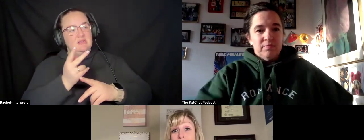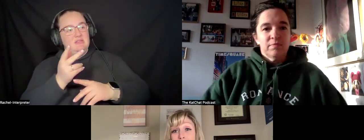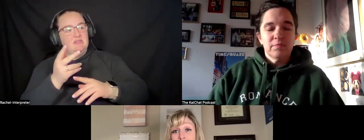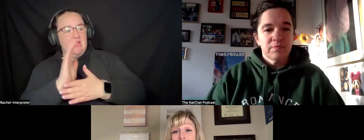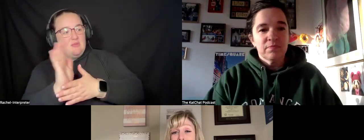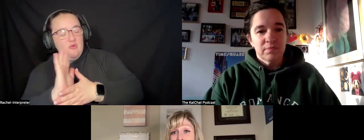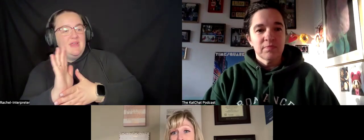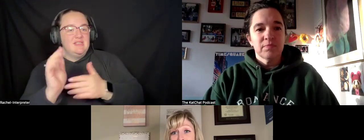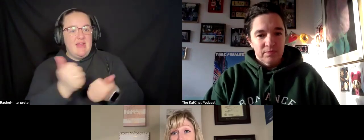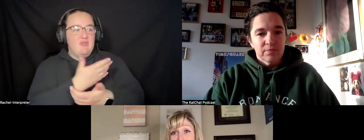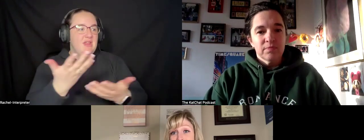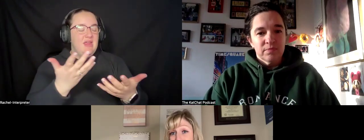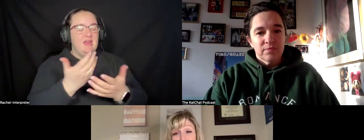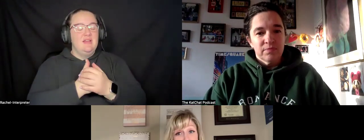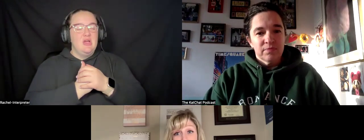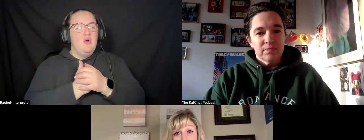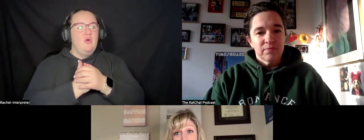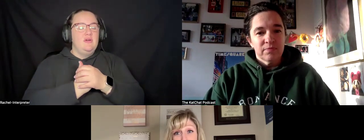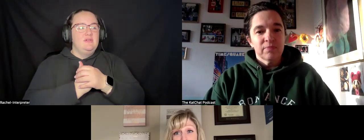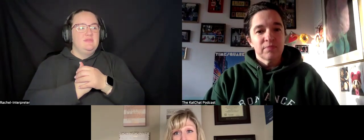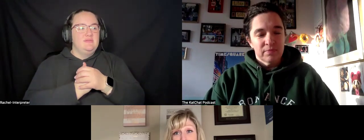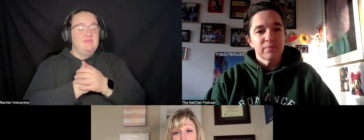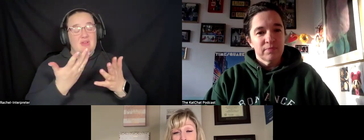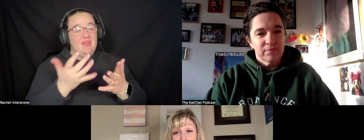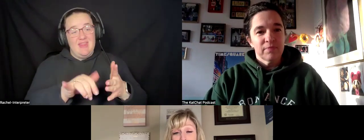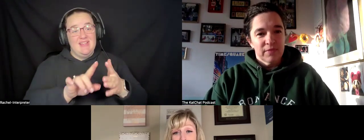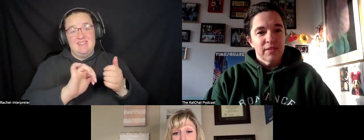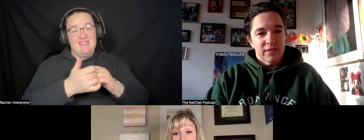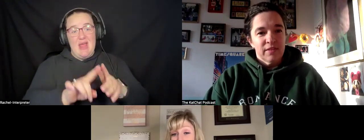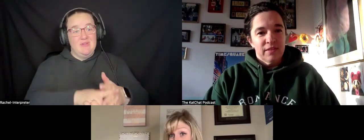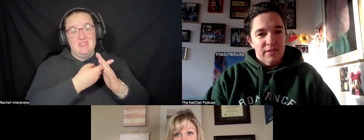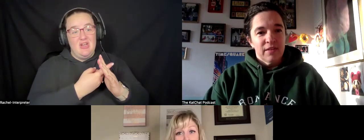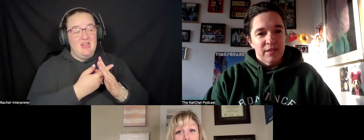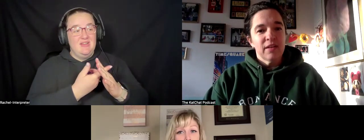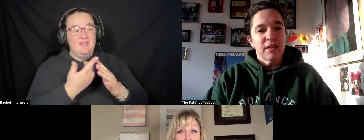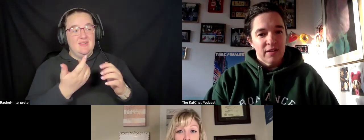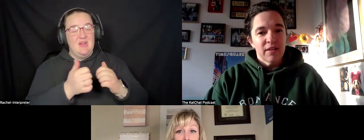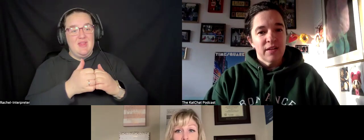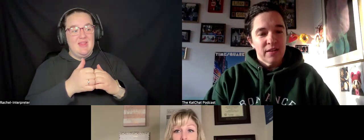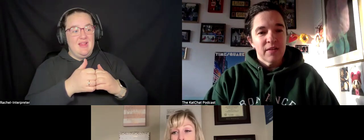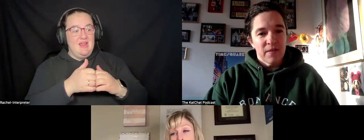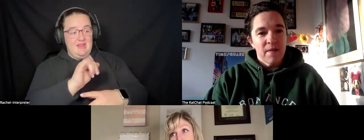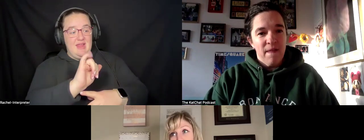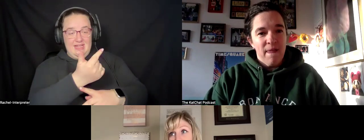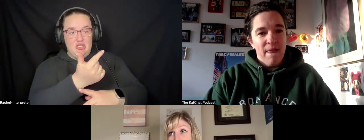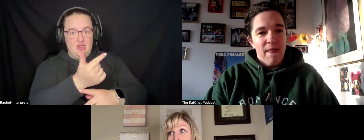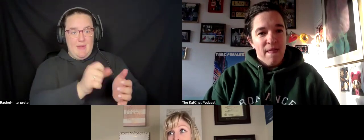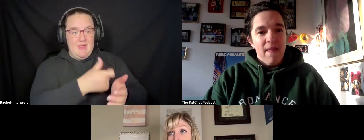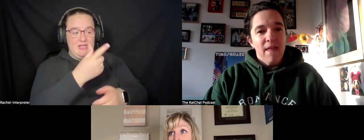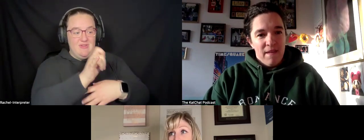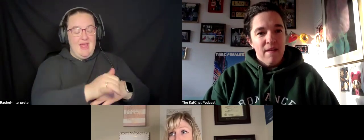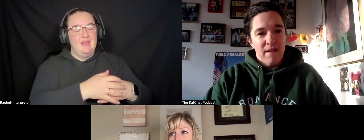I love. And so that's kind of what originated with creating an actual Instagram page for